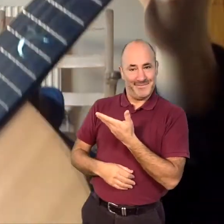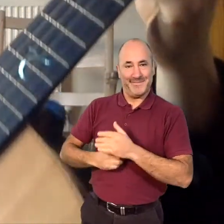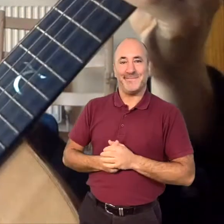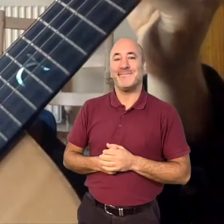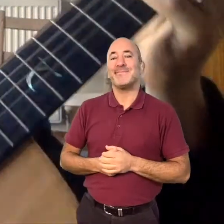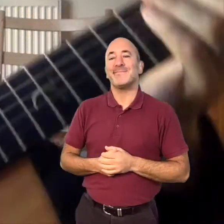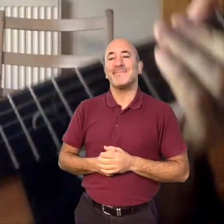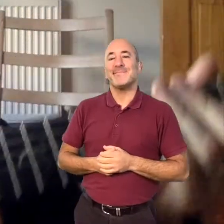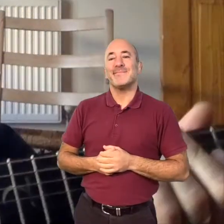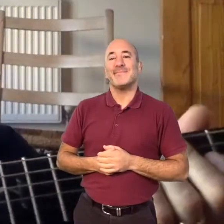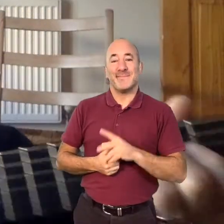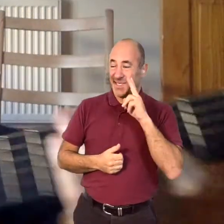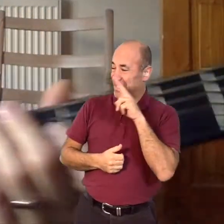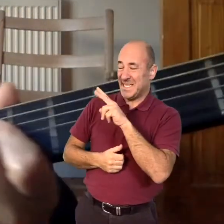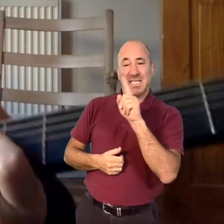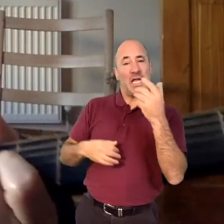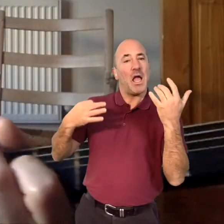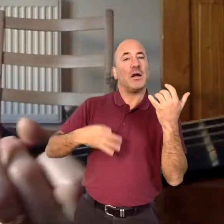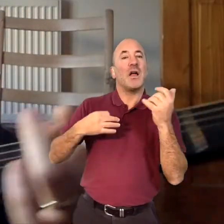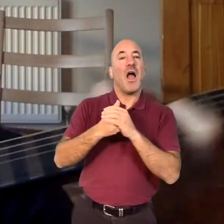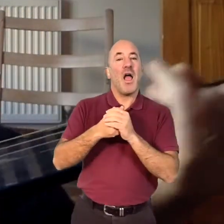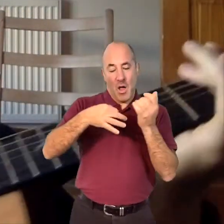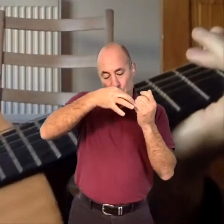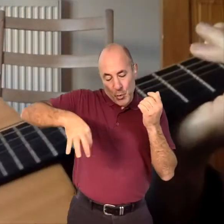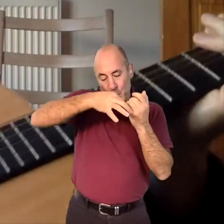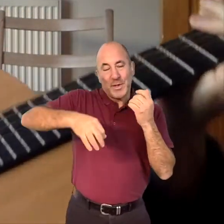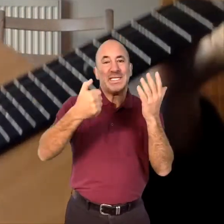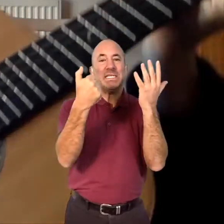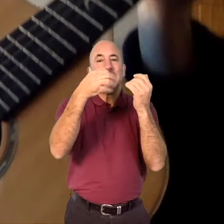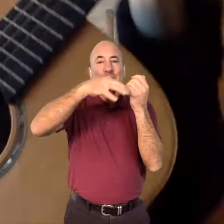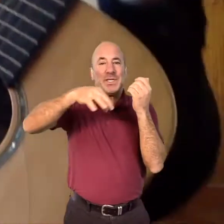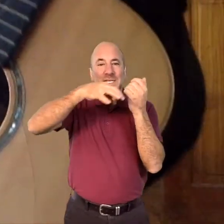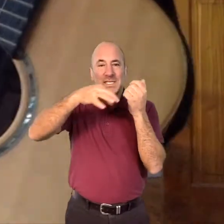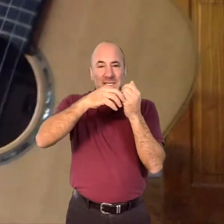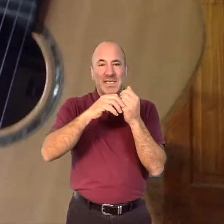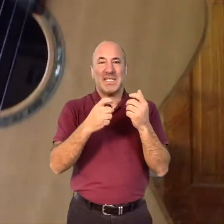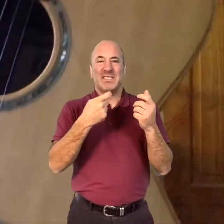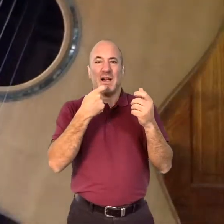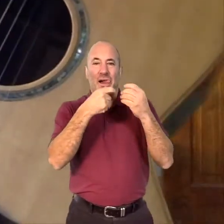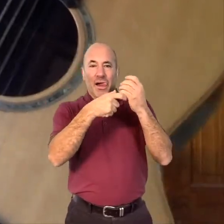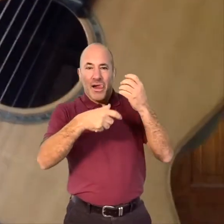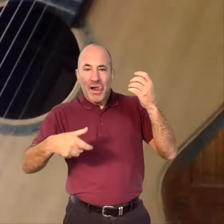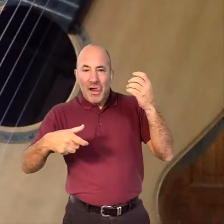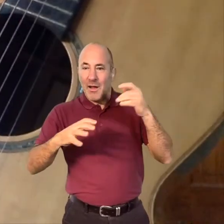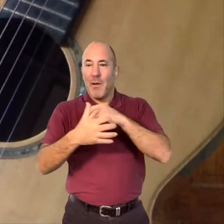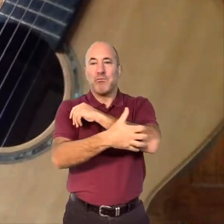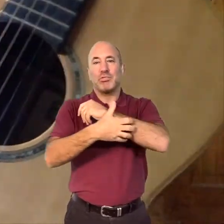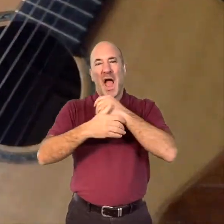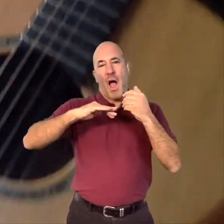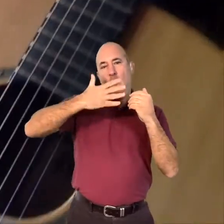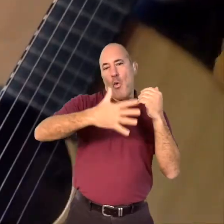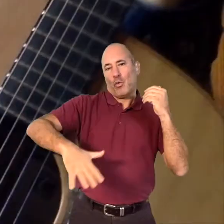Here you can see my guitar, which has got 6 strings. It's a steel string guitar. It's got a nice light